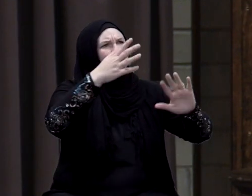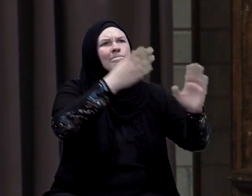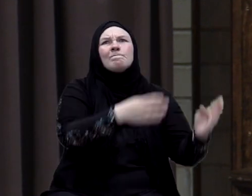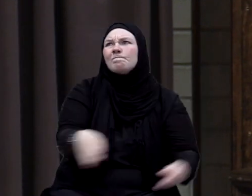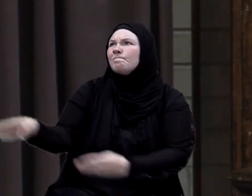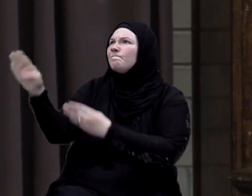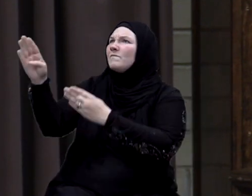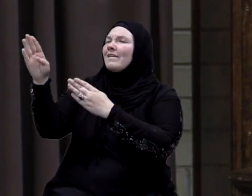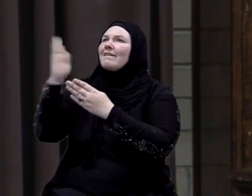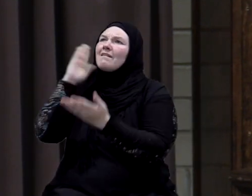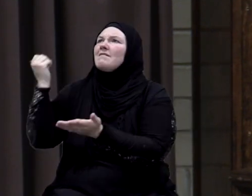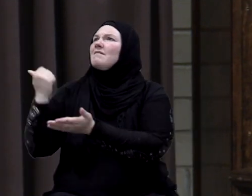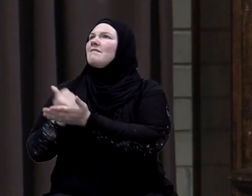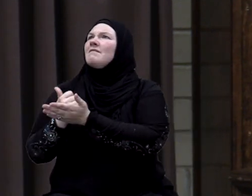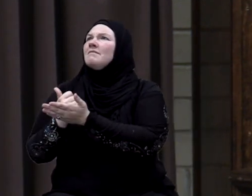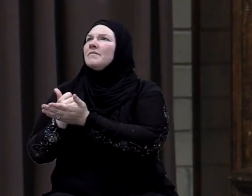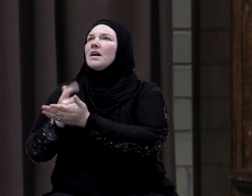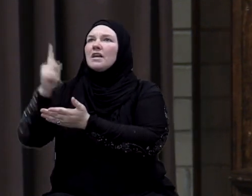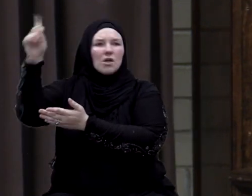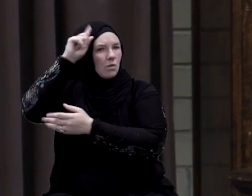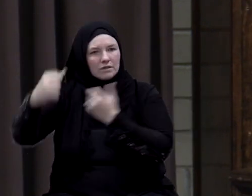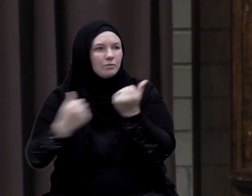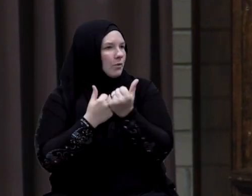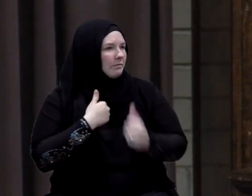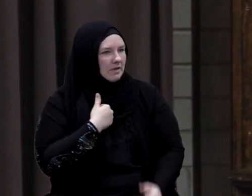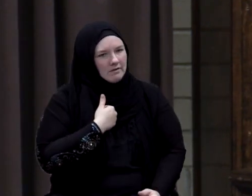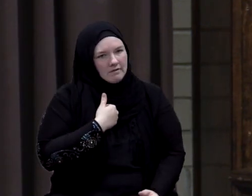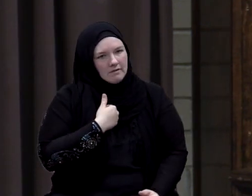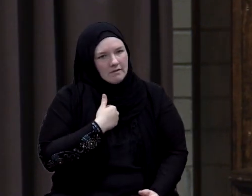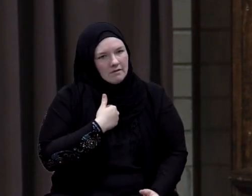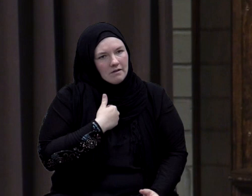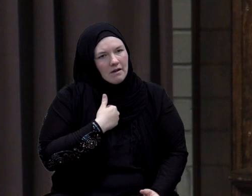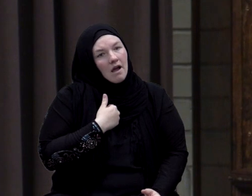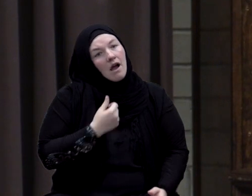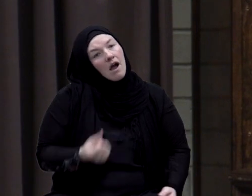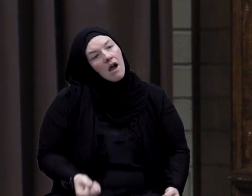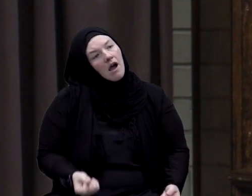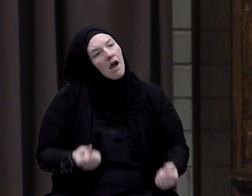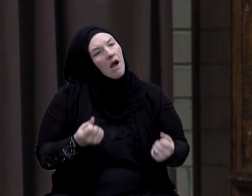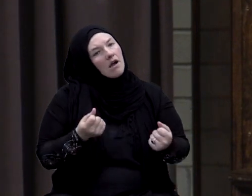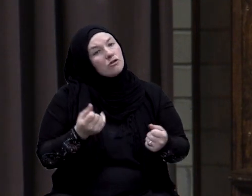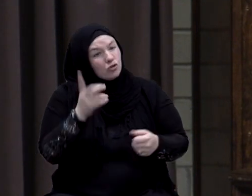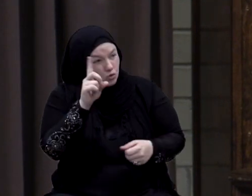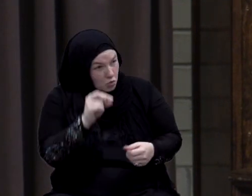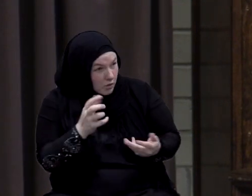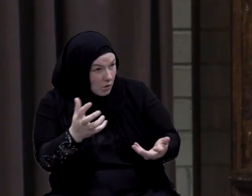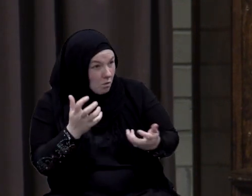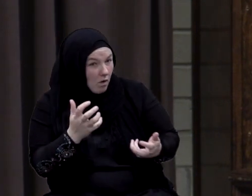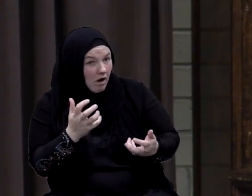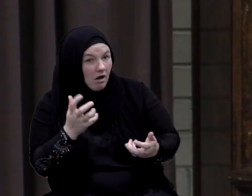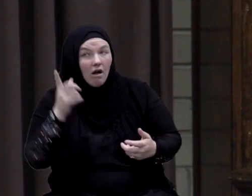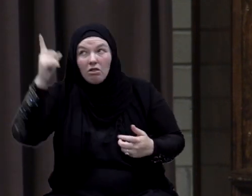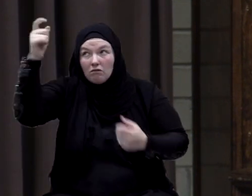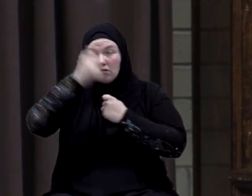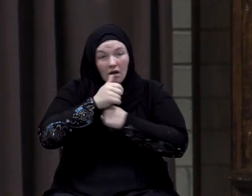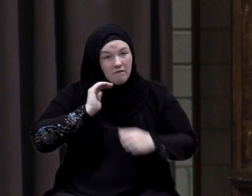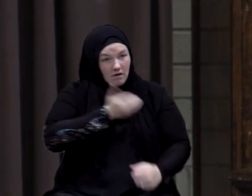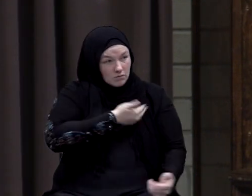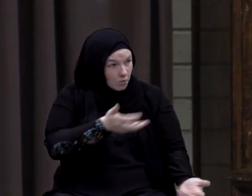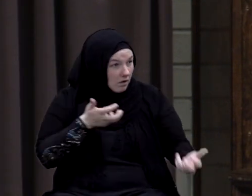him. Amazing. How much do we want from Allah to love him back?